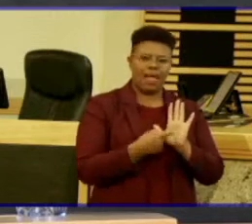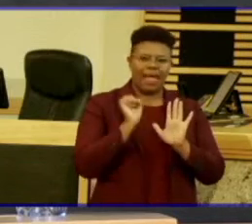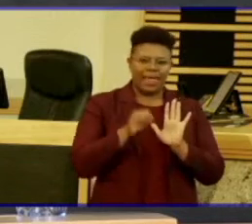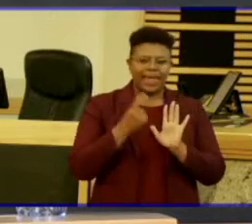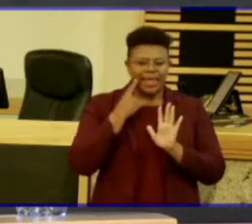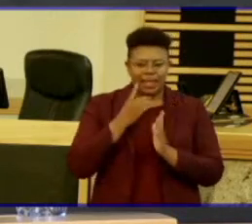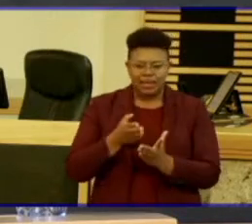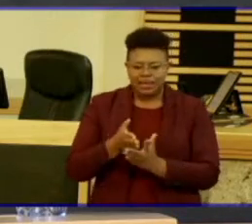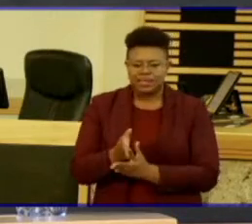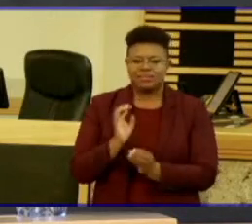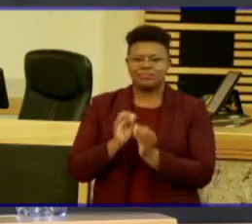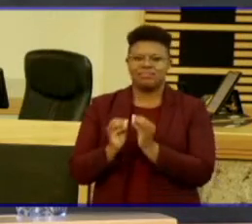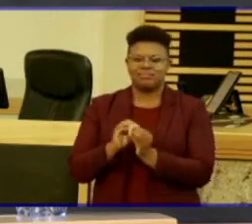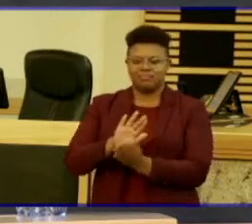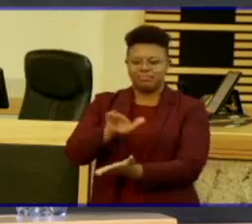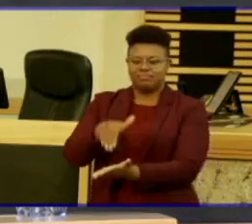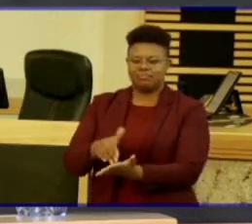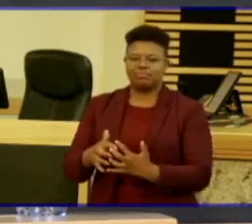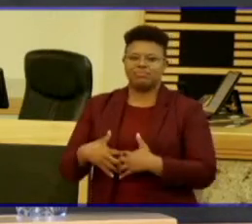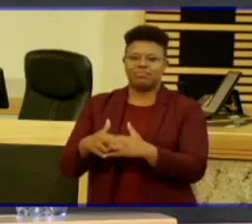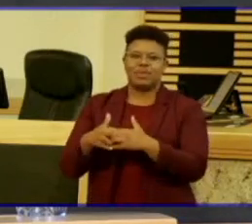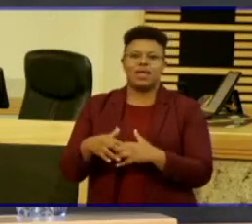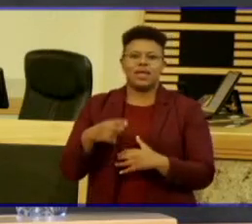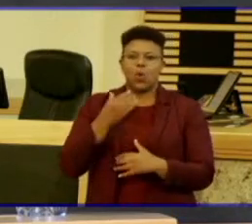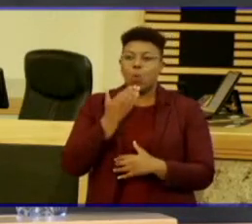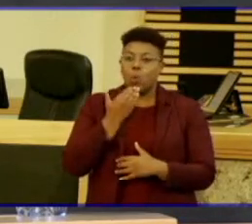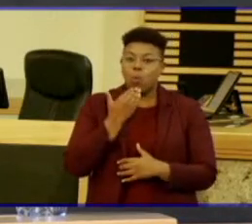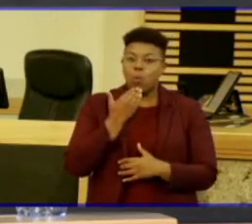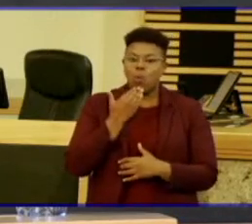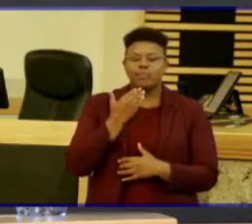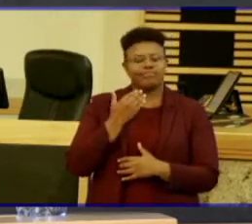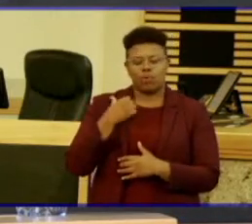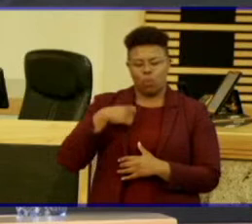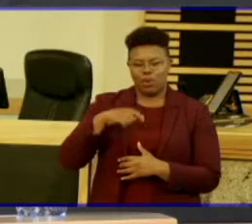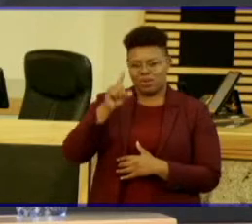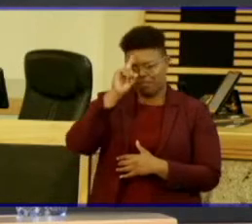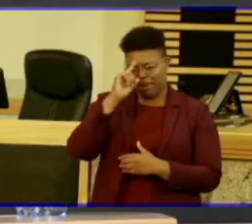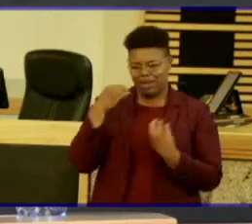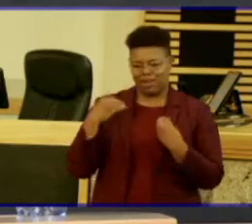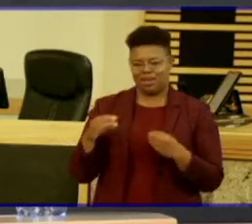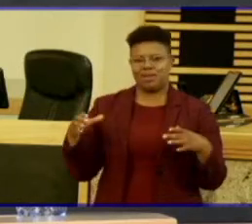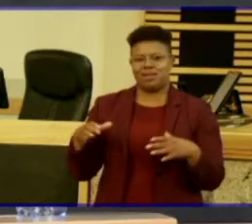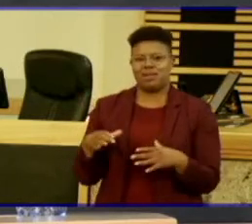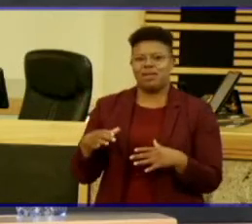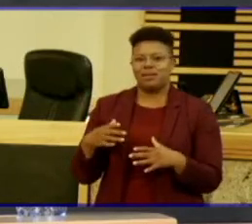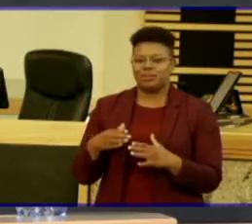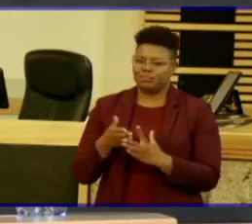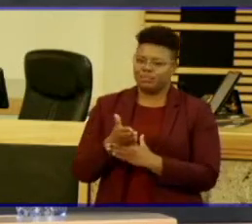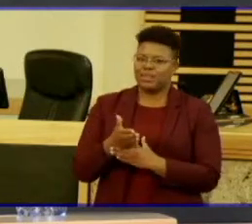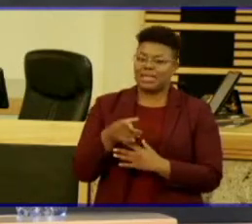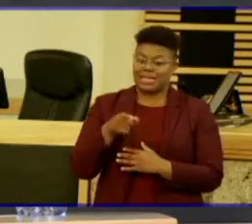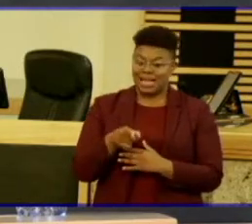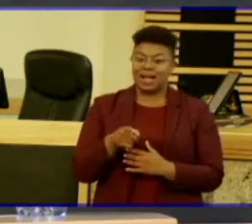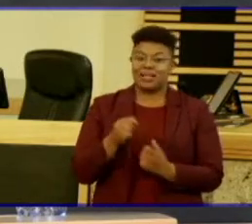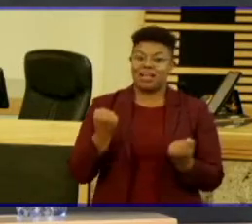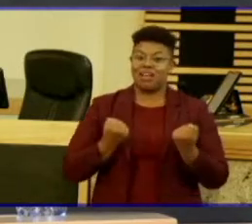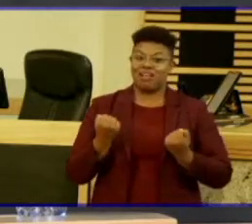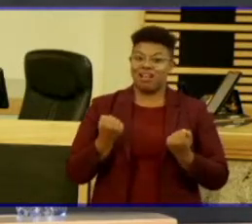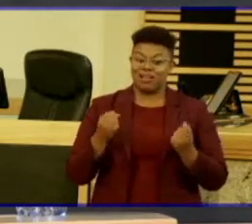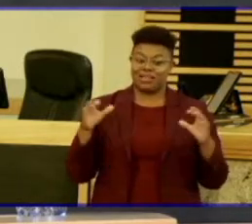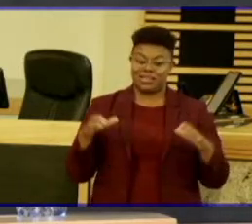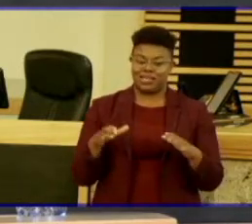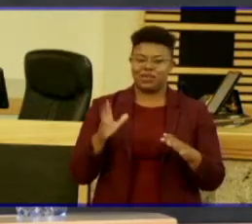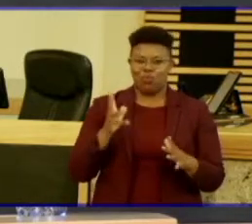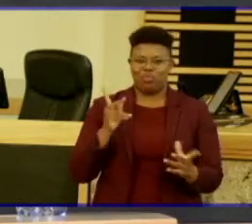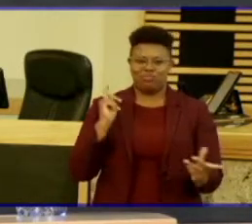repairers with preference for companies owned by historical disadvantaged individuals, say transformer asset. These